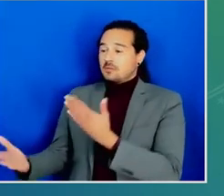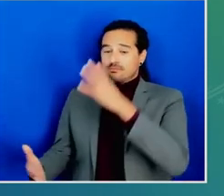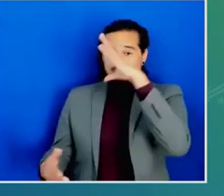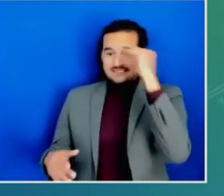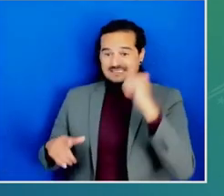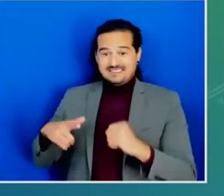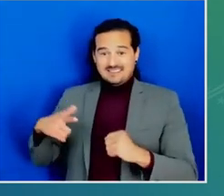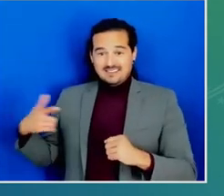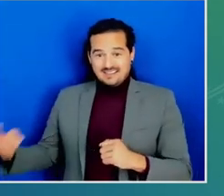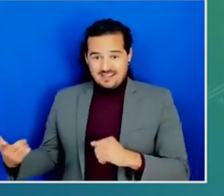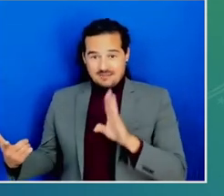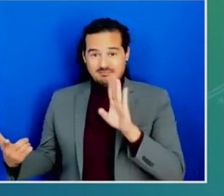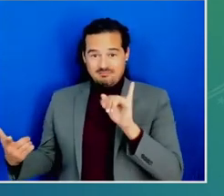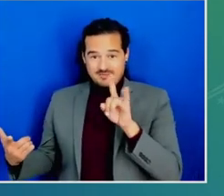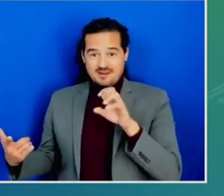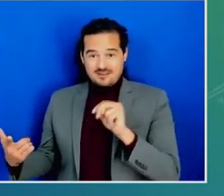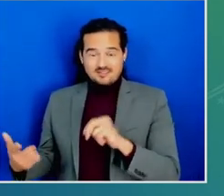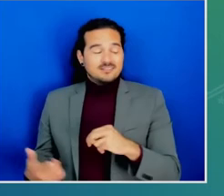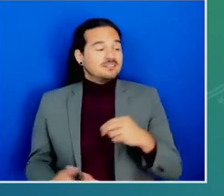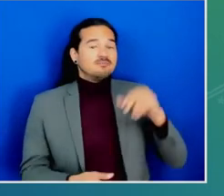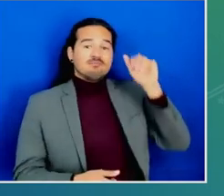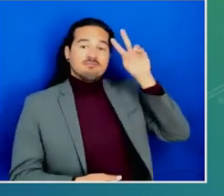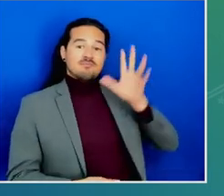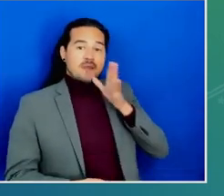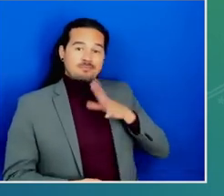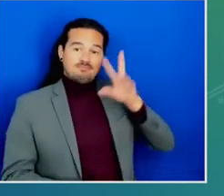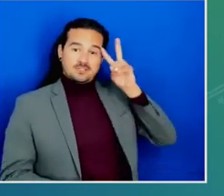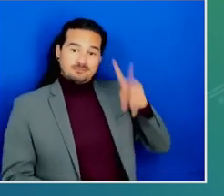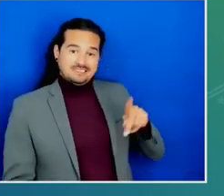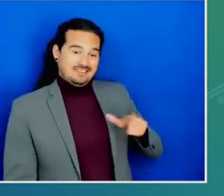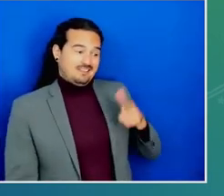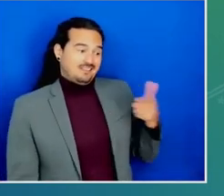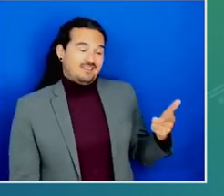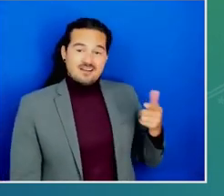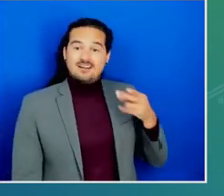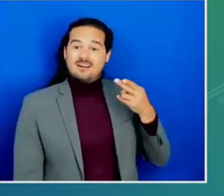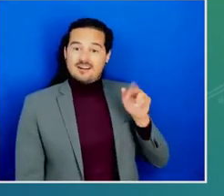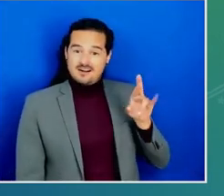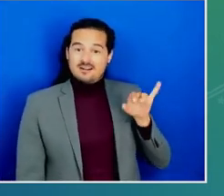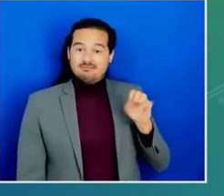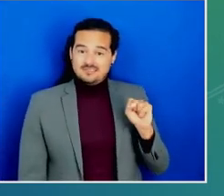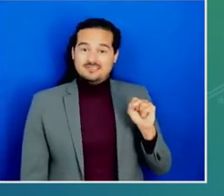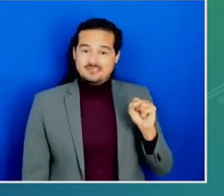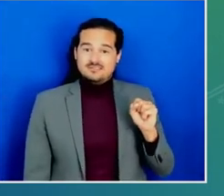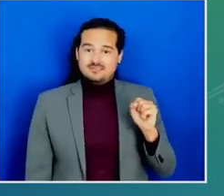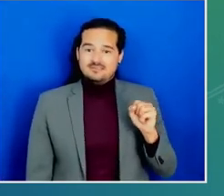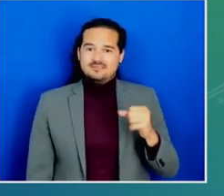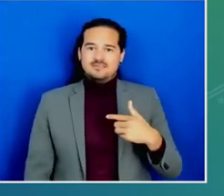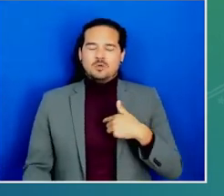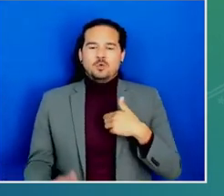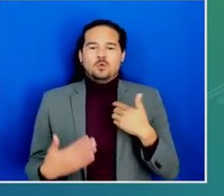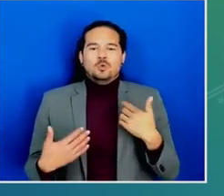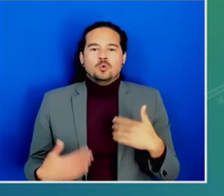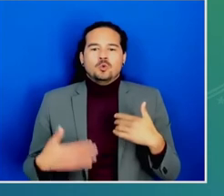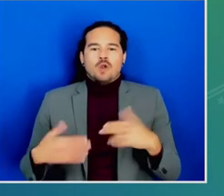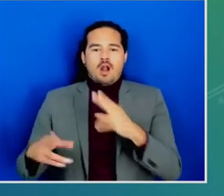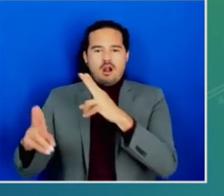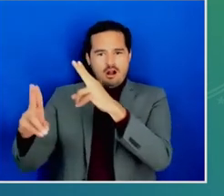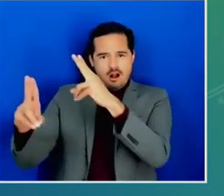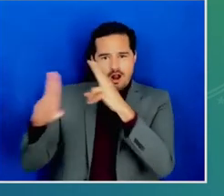Thank you, President-elect Biden and Vice President-elect Harris. I am deeply honored to answer your call